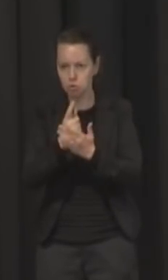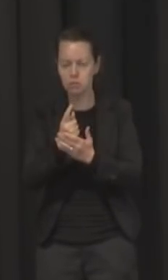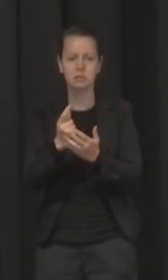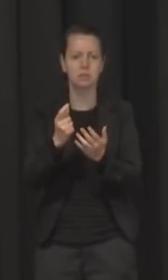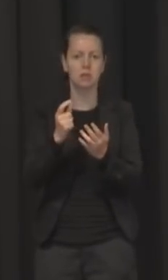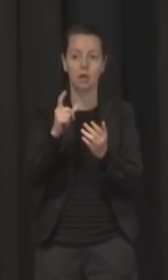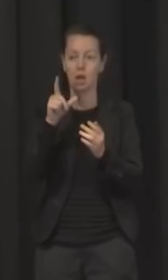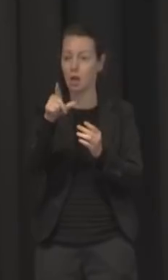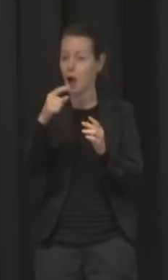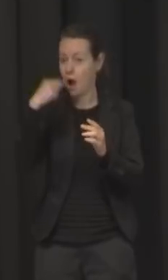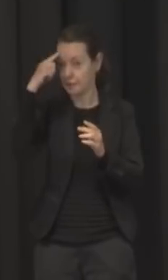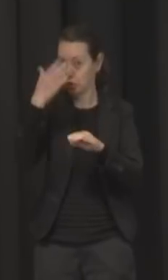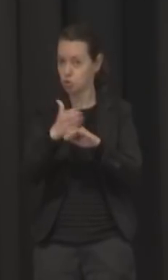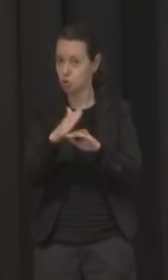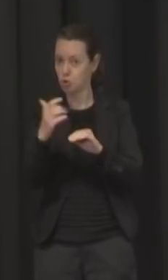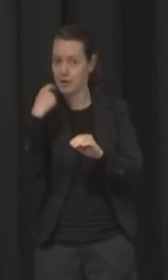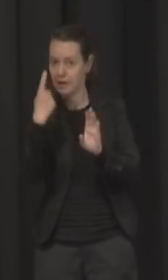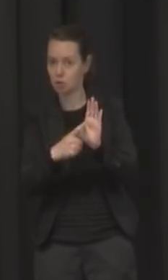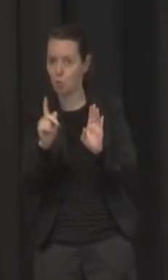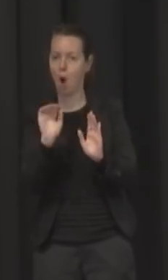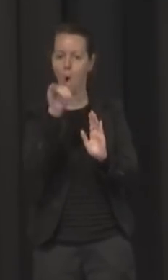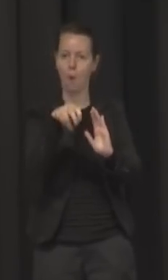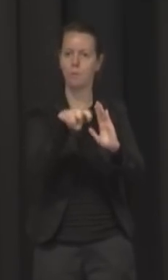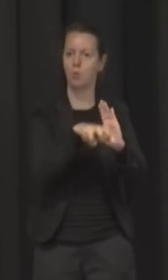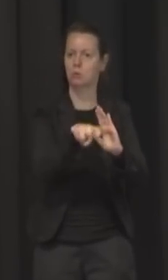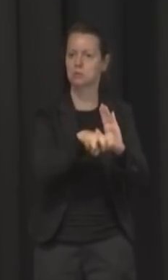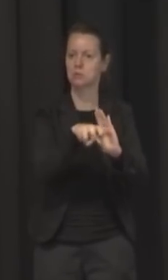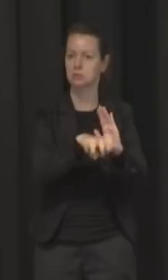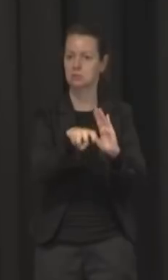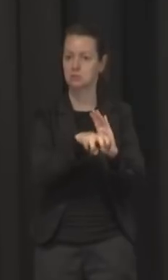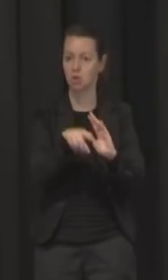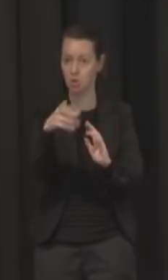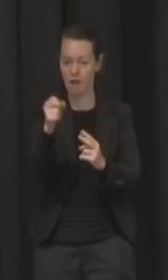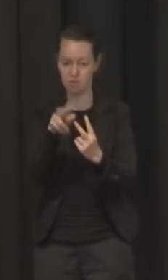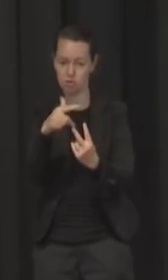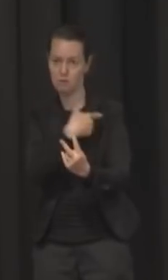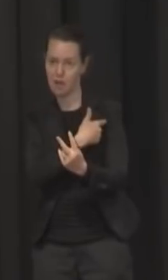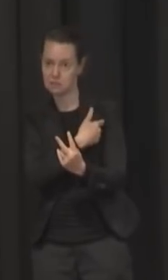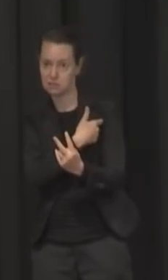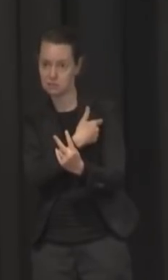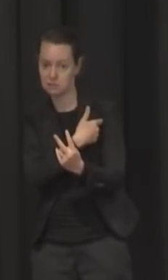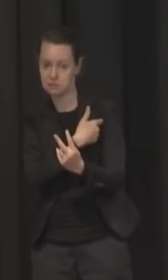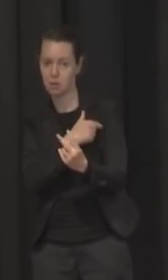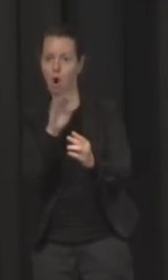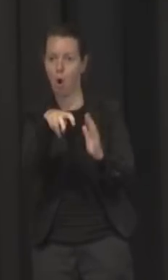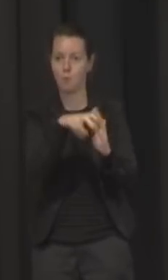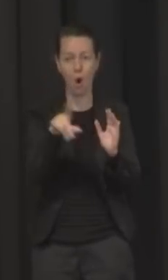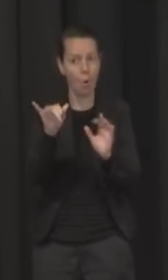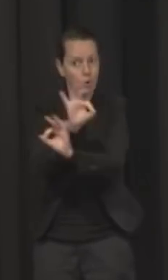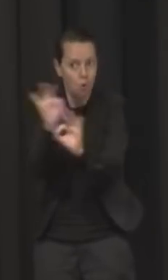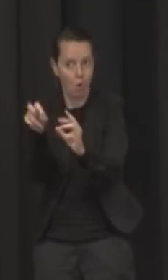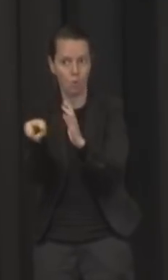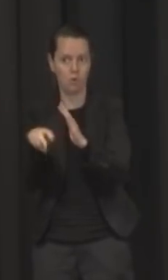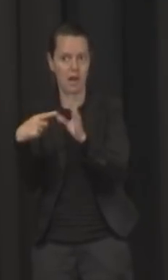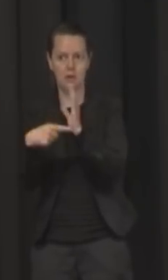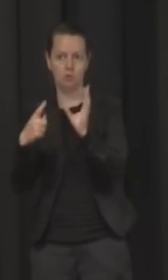some people, no quarantine for others, if they're double dose vaccinated and they've got a negative test. What about red zone arrivals